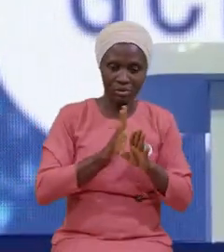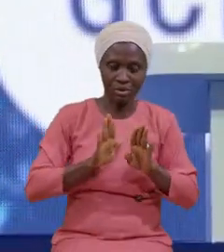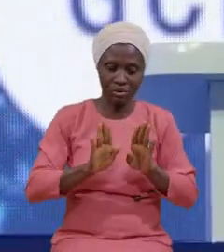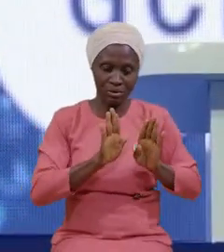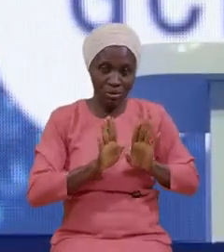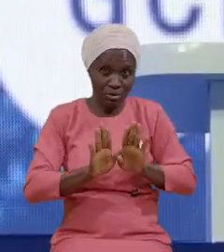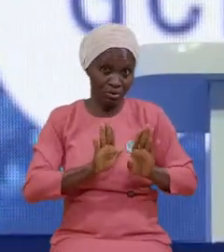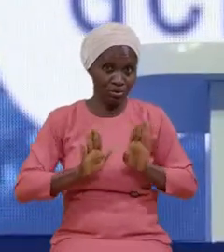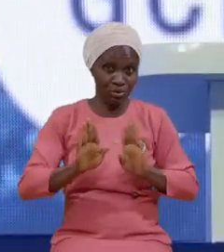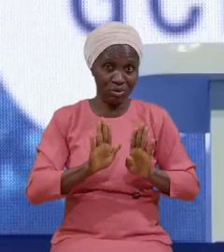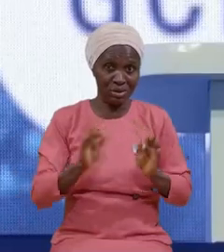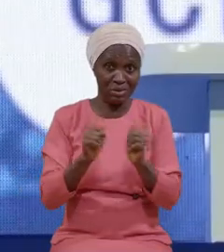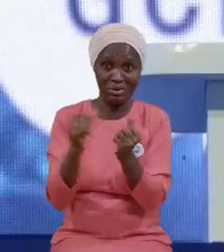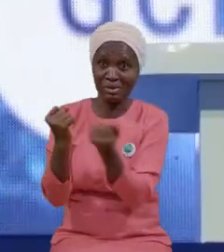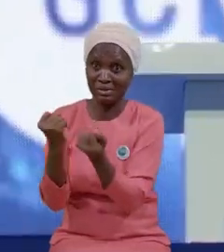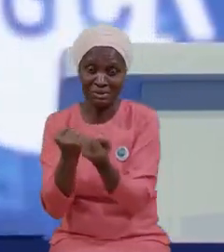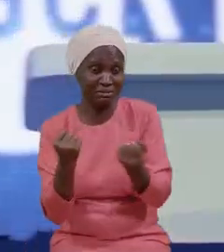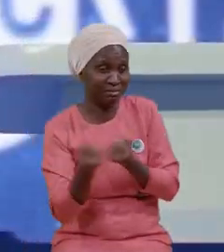violent.